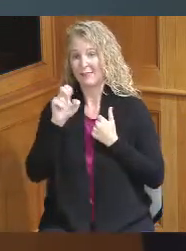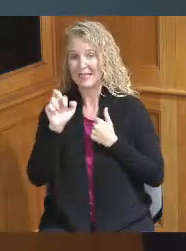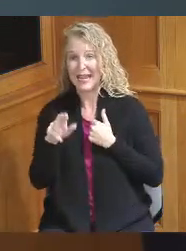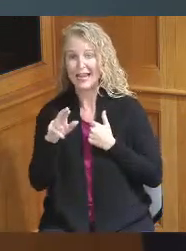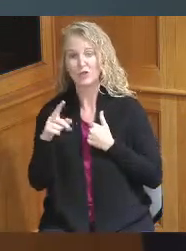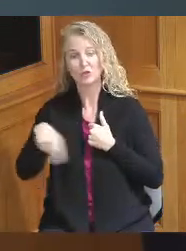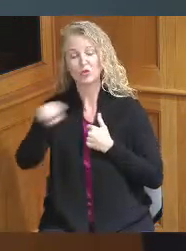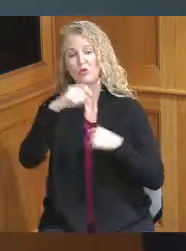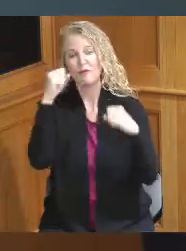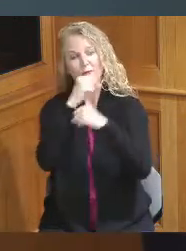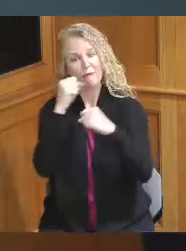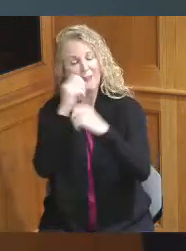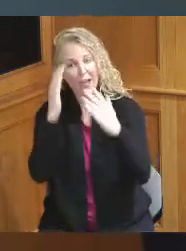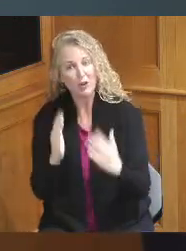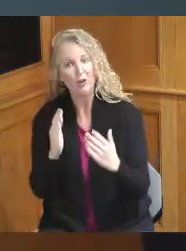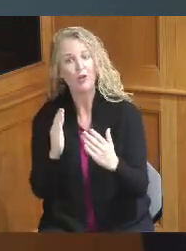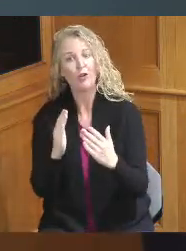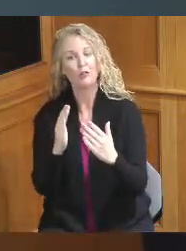fighters,